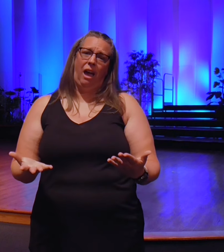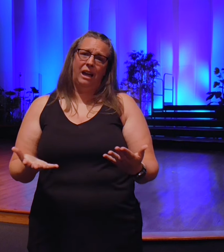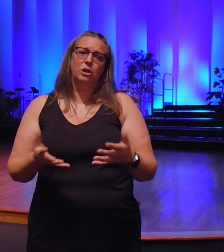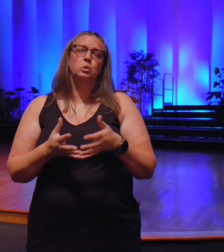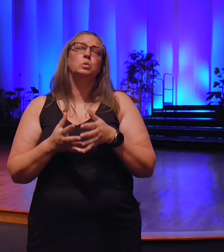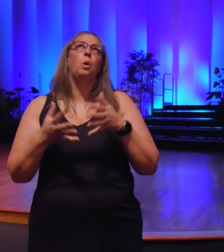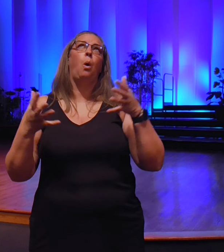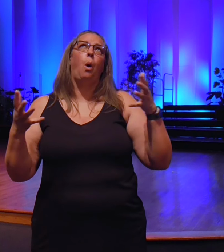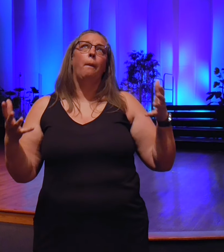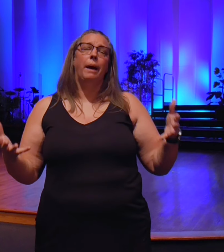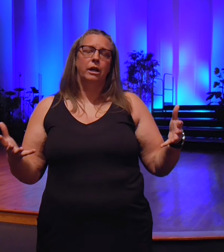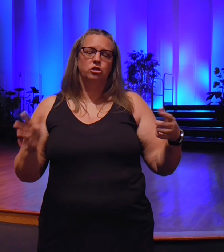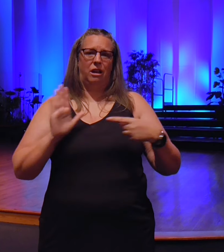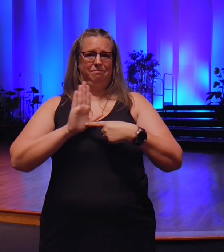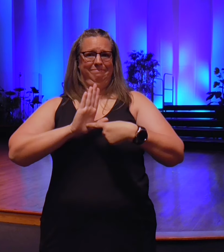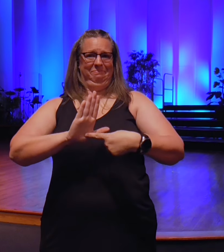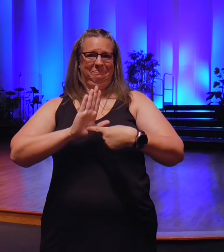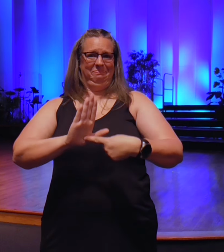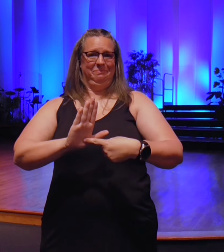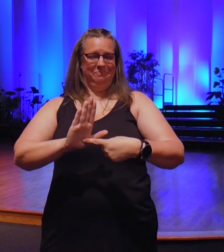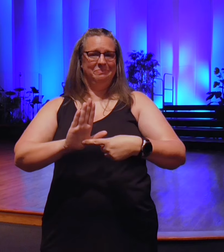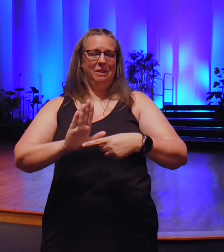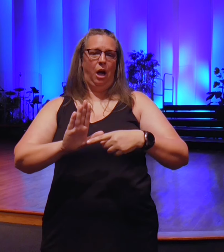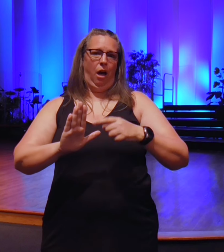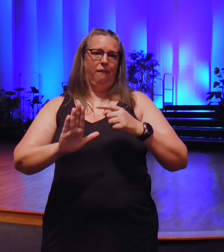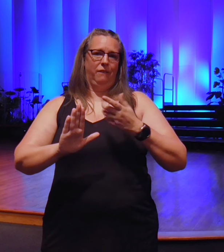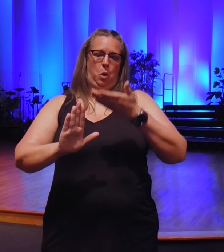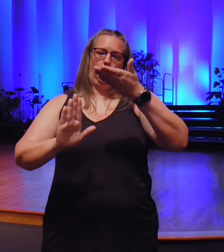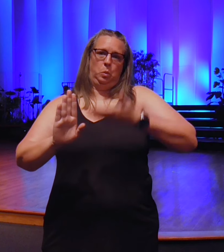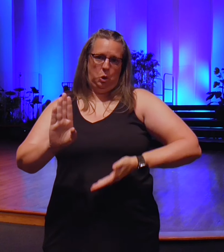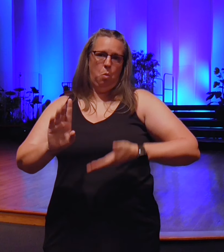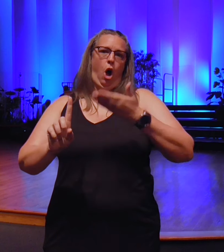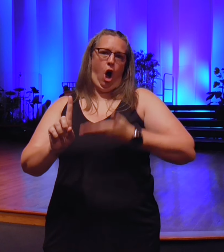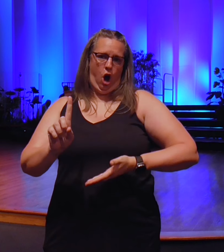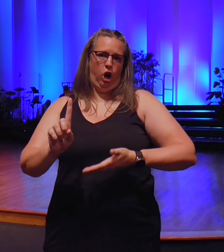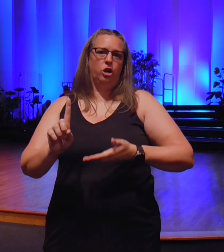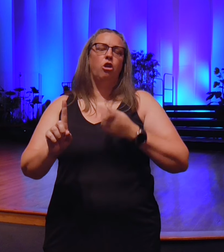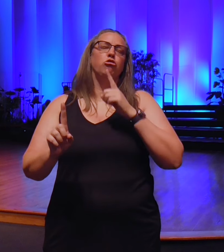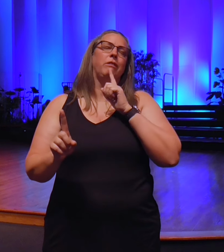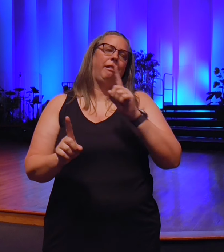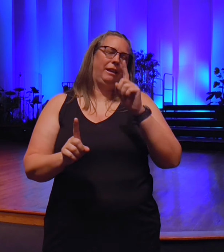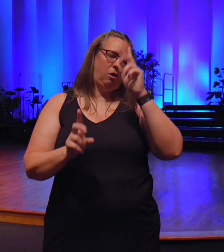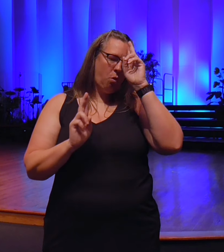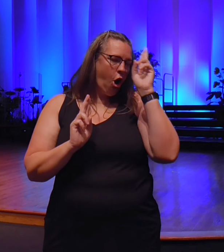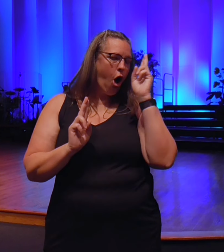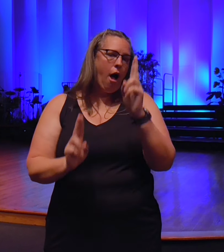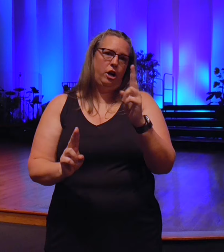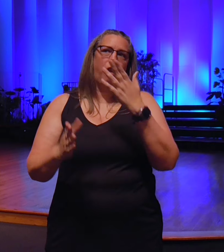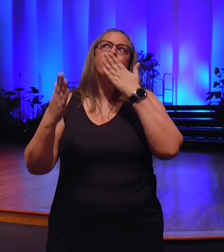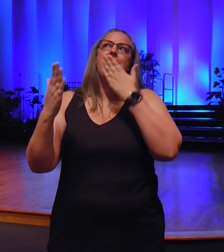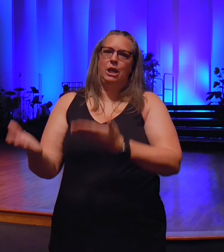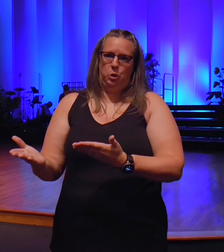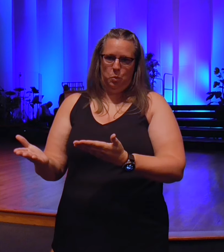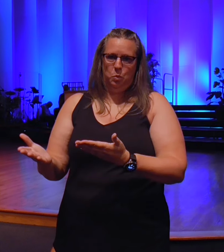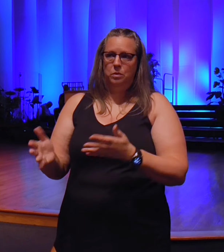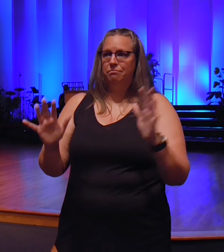is such a demonstration, and we are so very honored. Thank you, Kelly. And